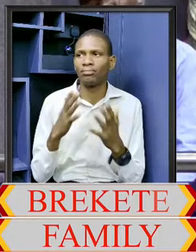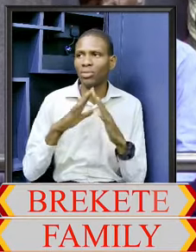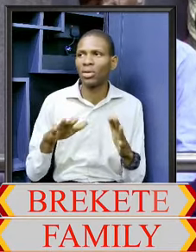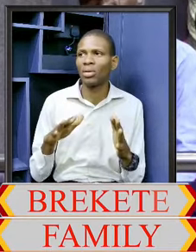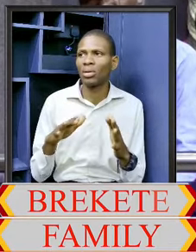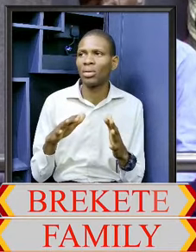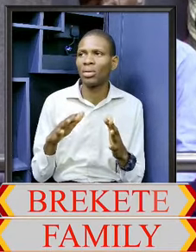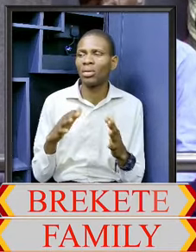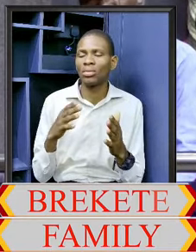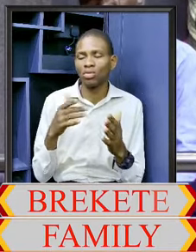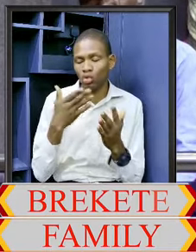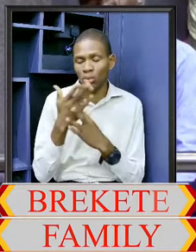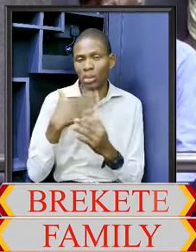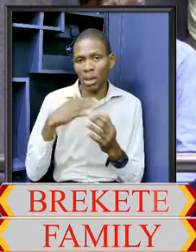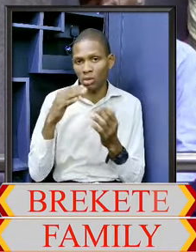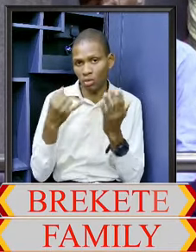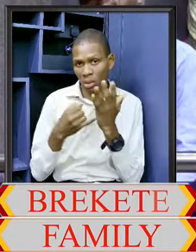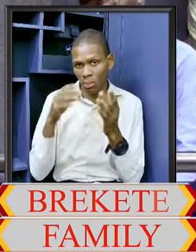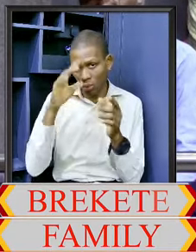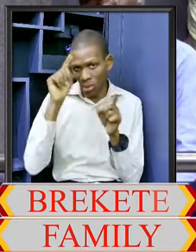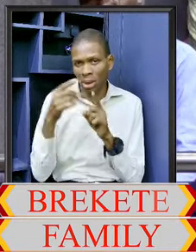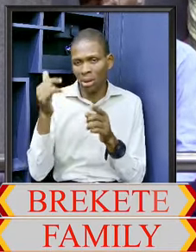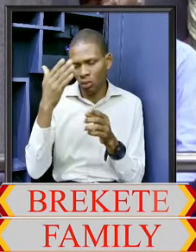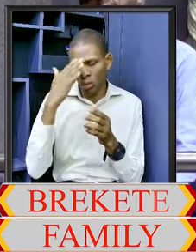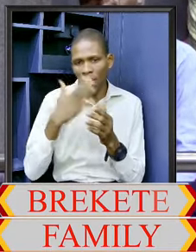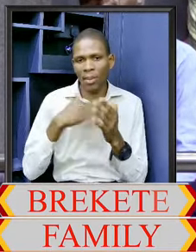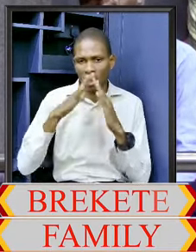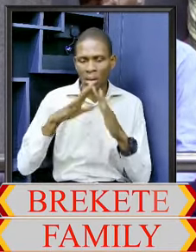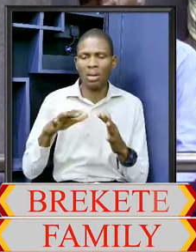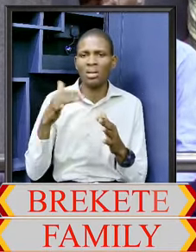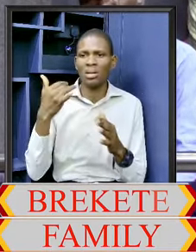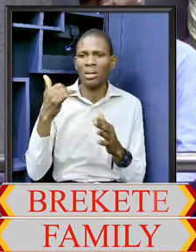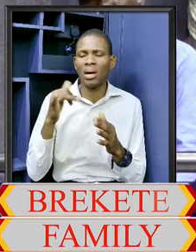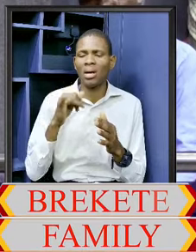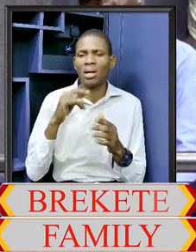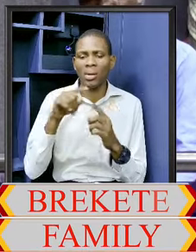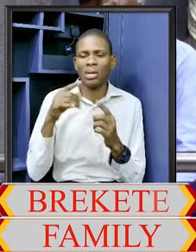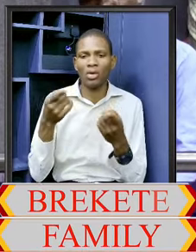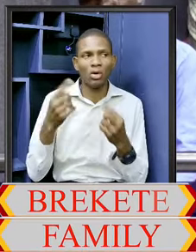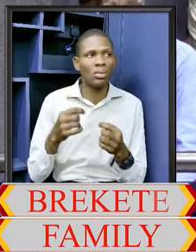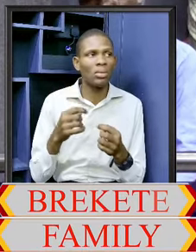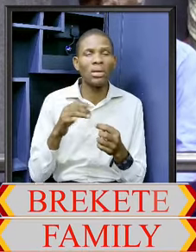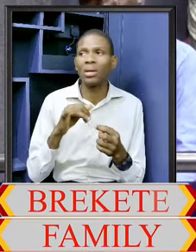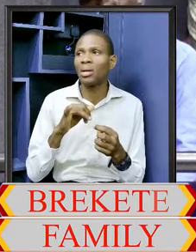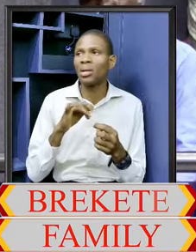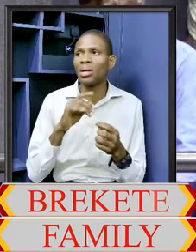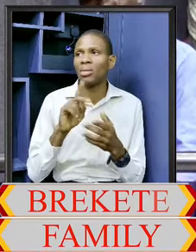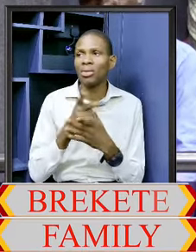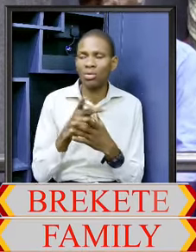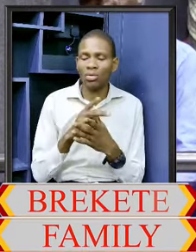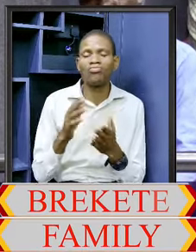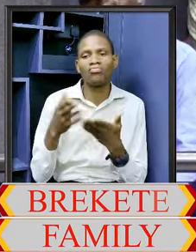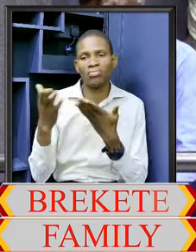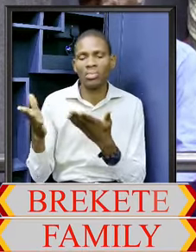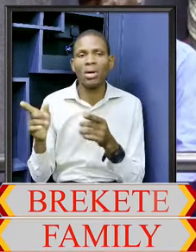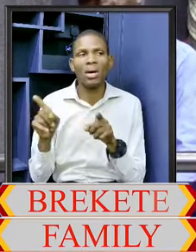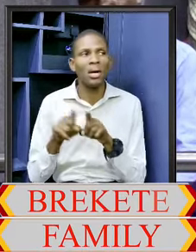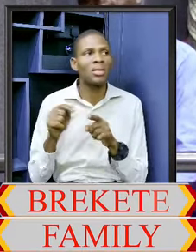not new in my house. So if they come, I will not ask my wife to prepare. When I go cook, give them. Yes, as a